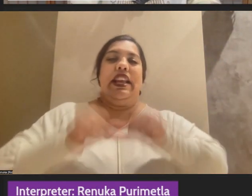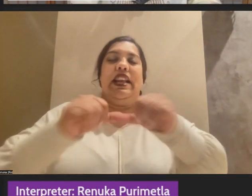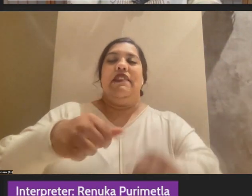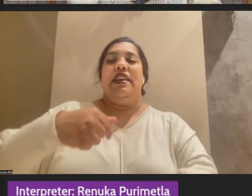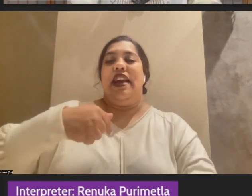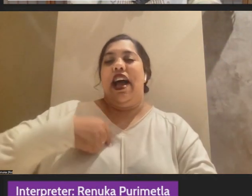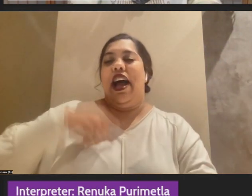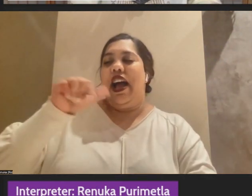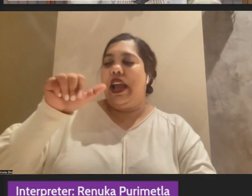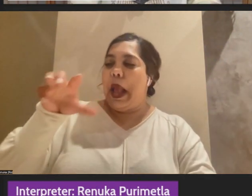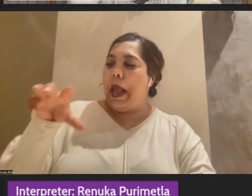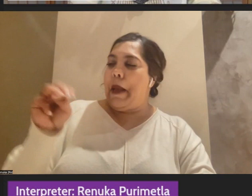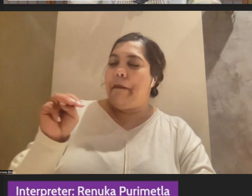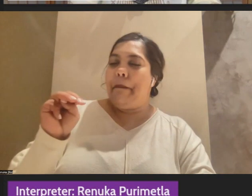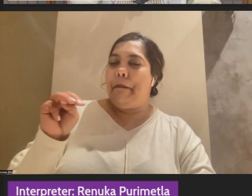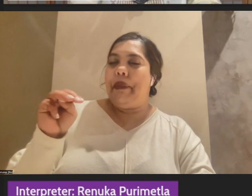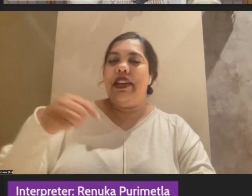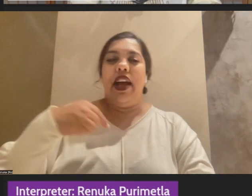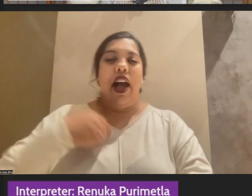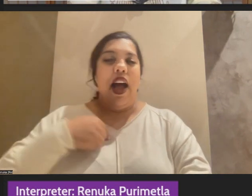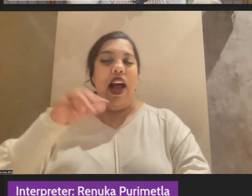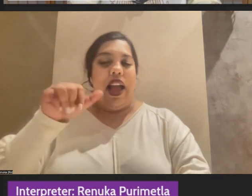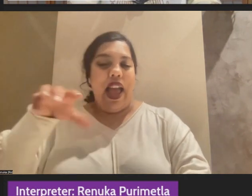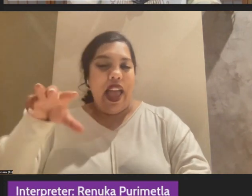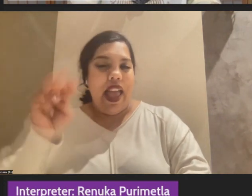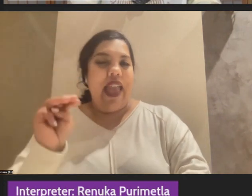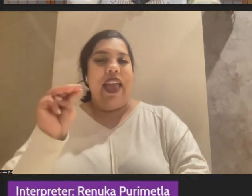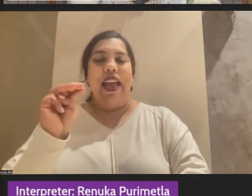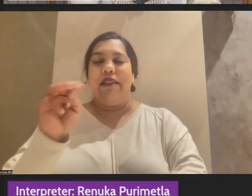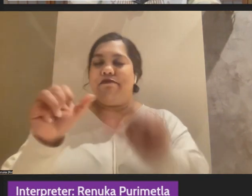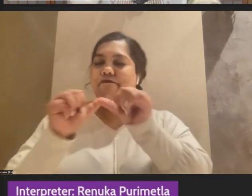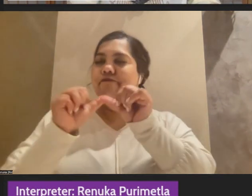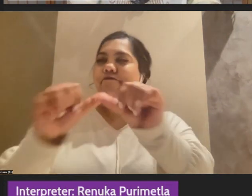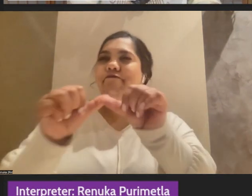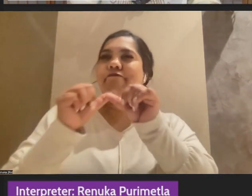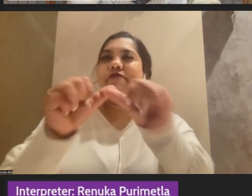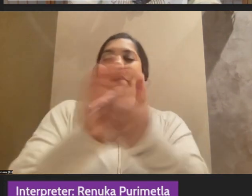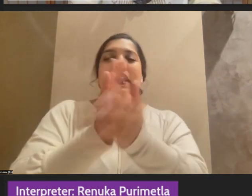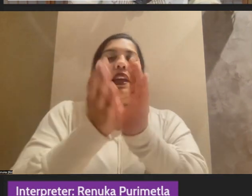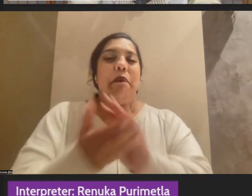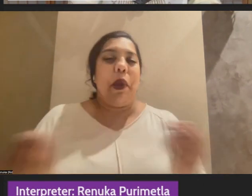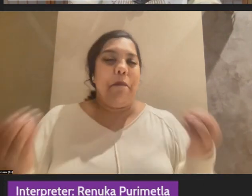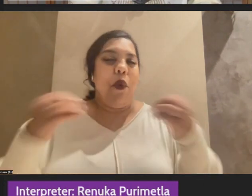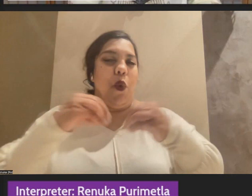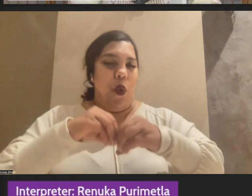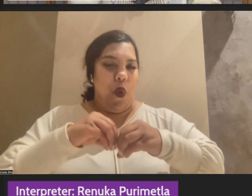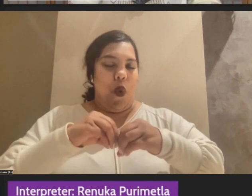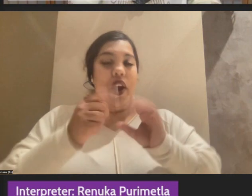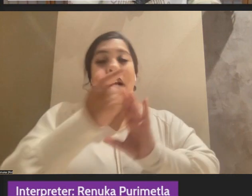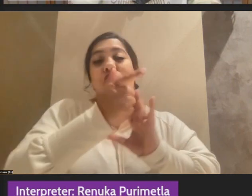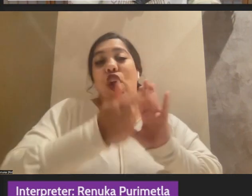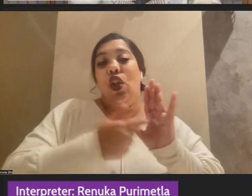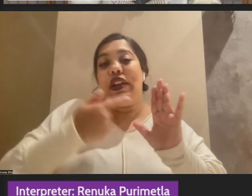am what I am ever becoming more and more of. And the law says